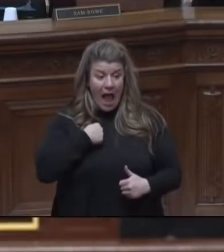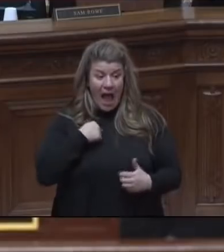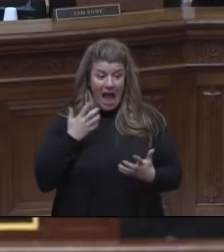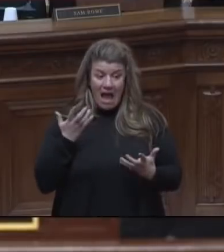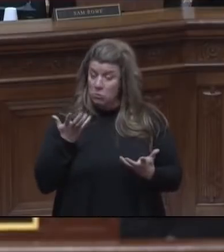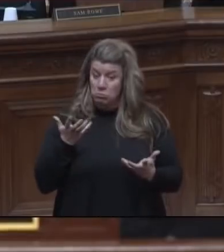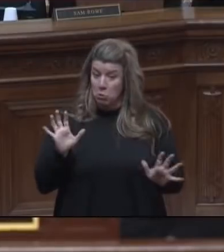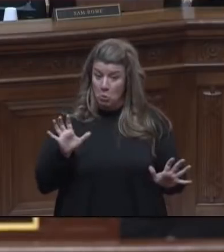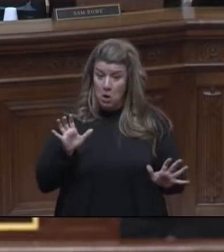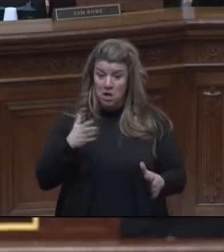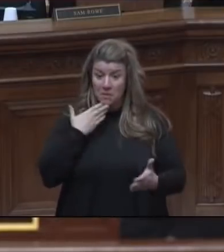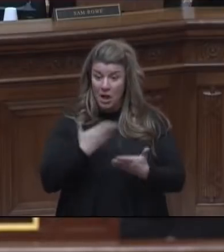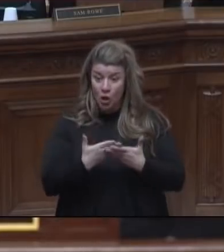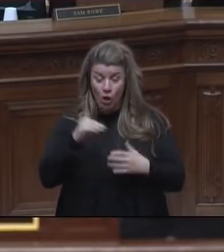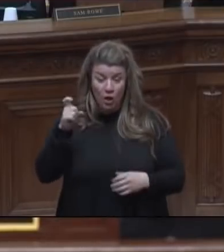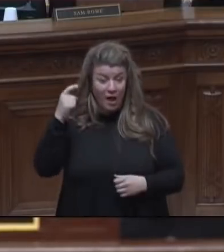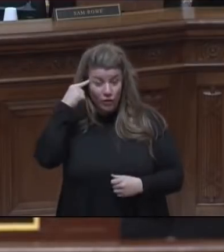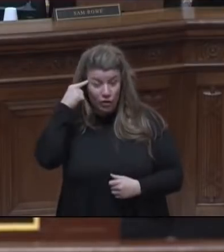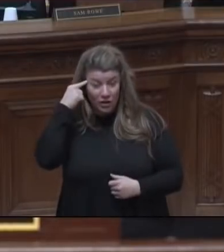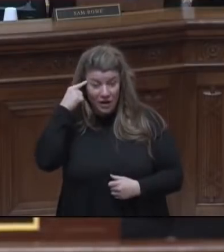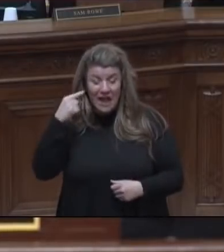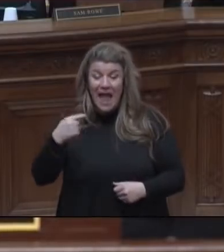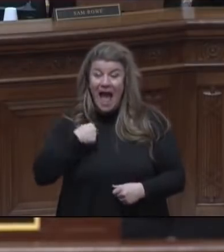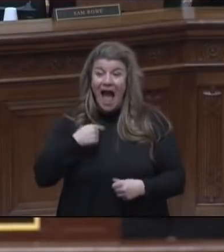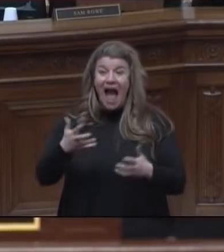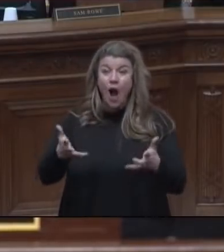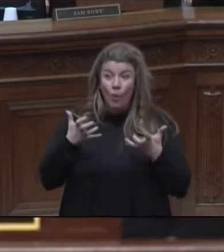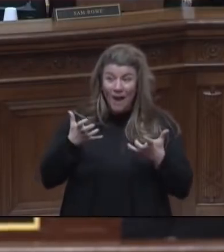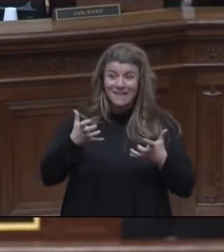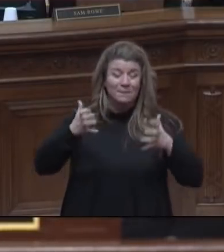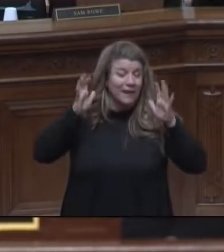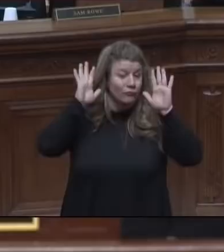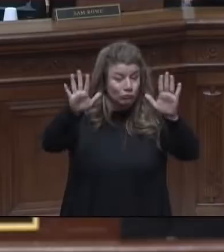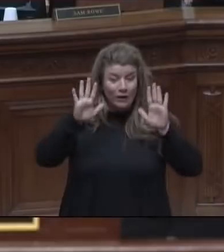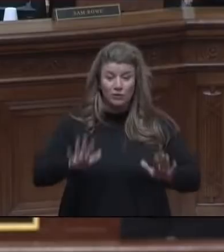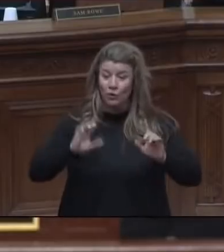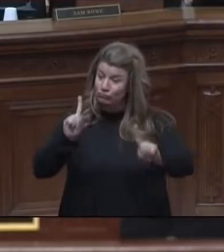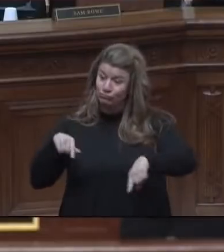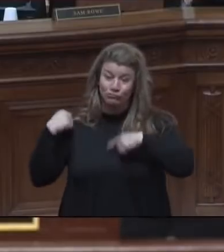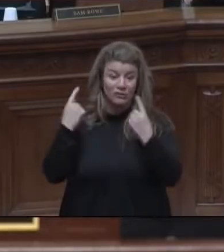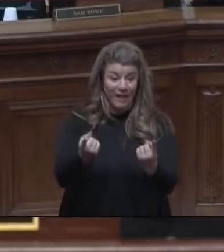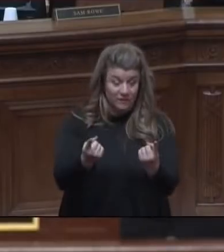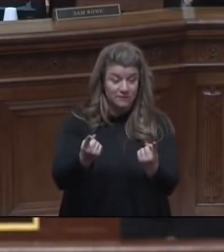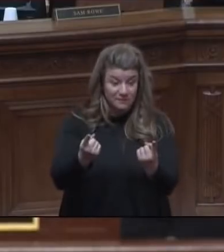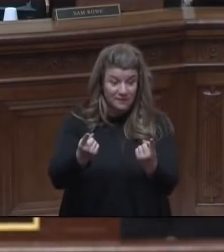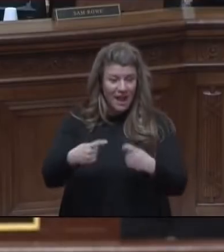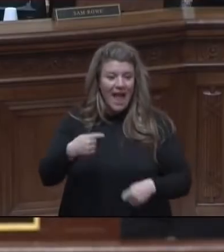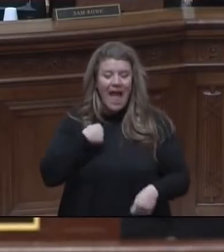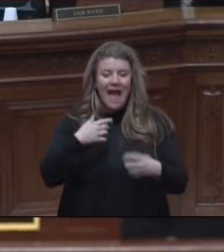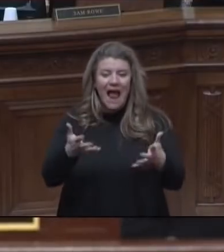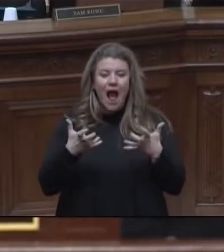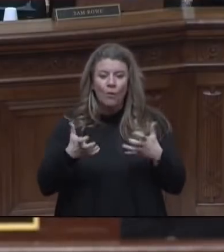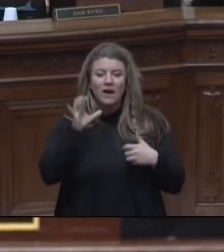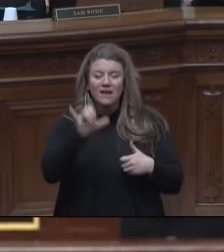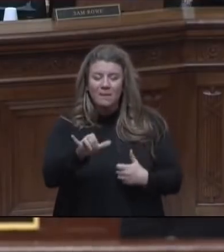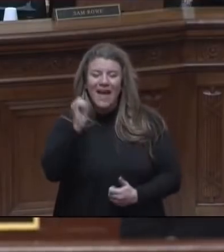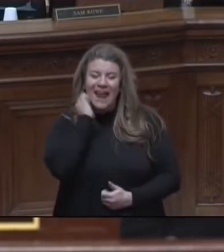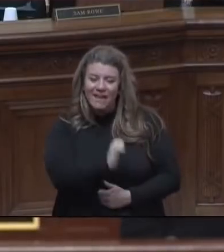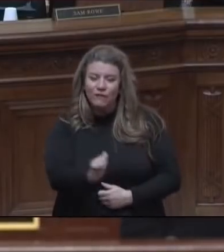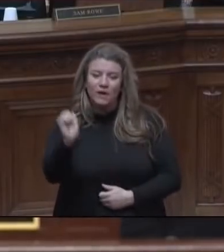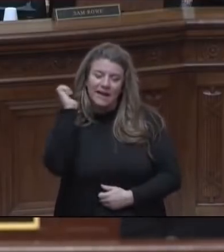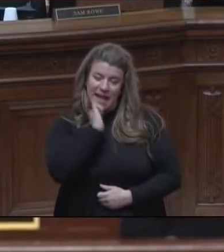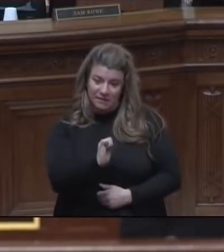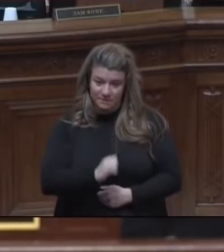governor. I want to be the greatest governor you've ever had. And I want to be that every single